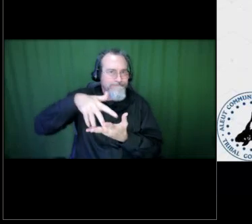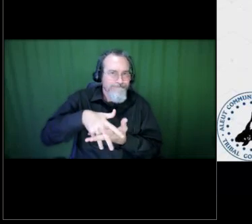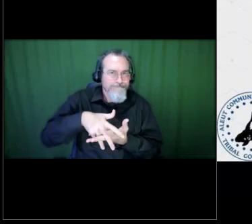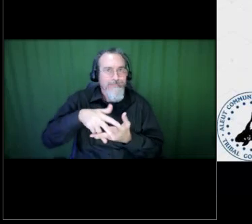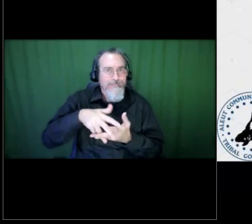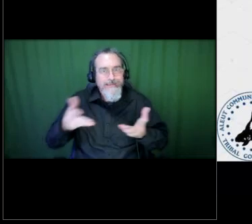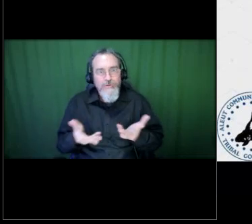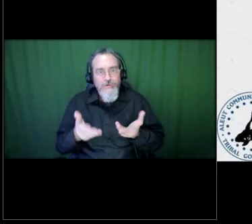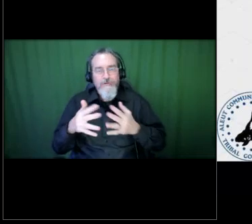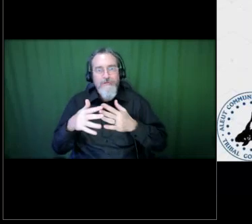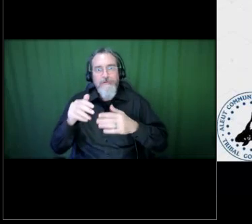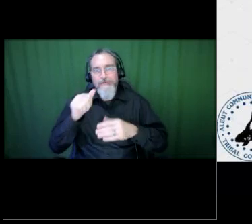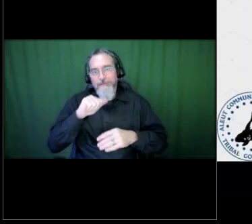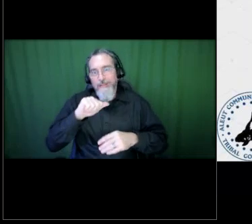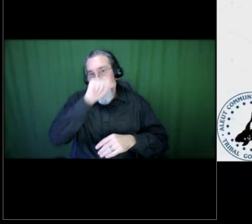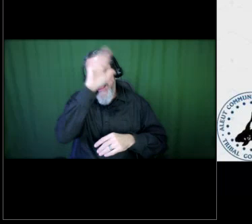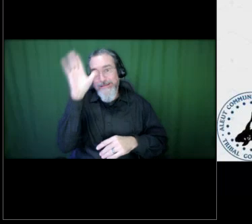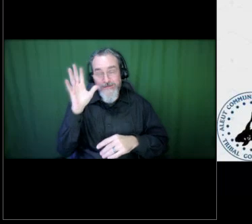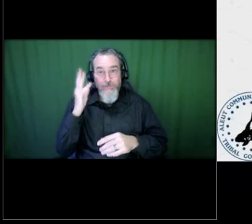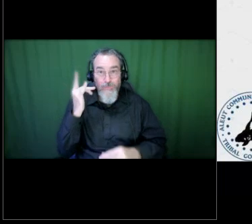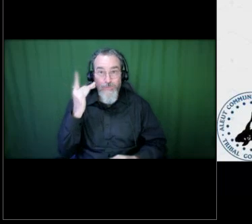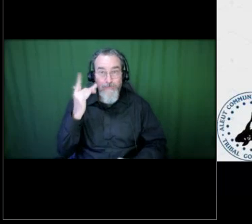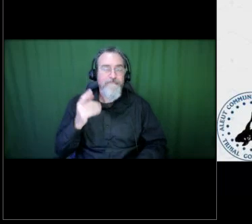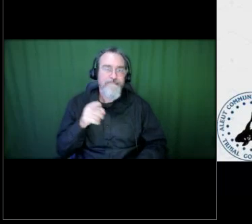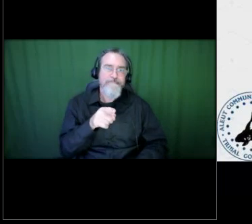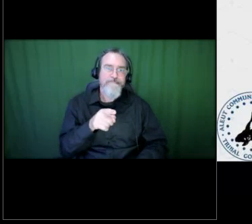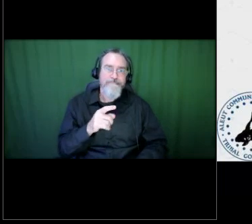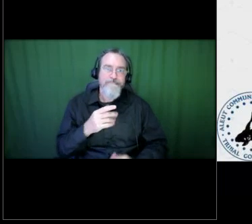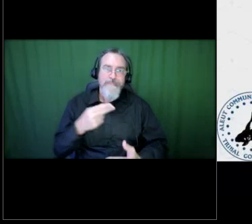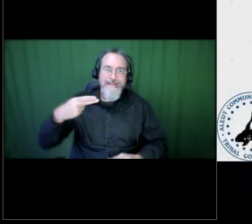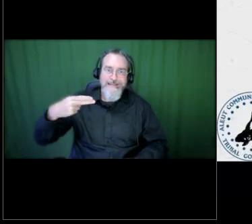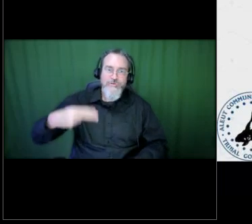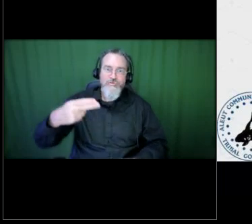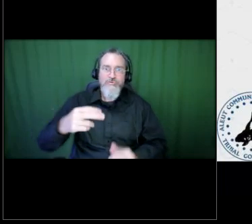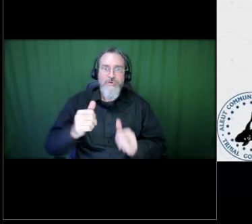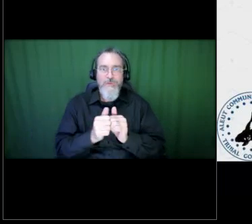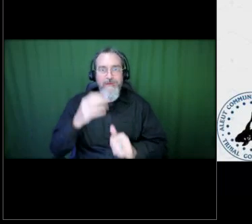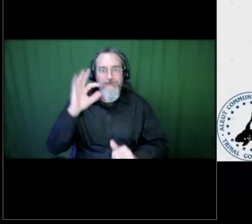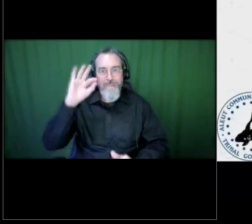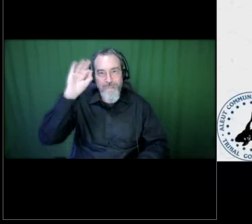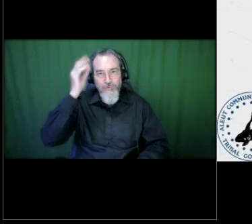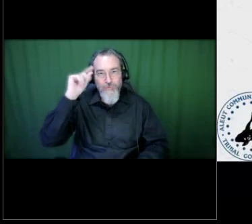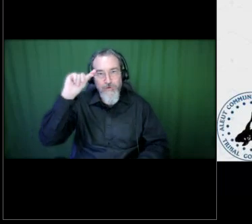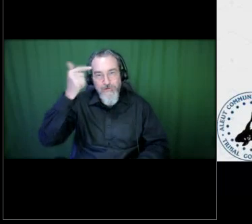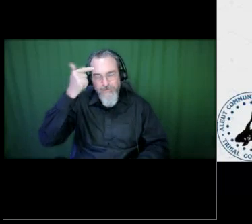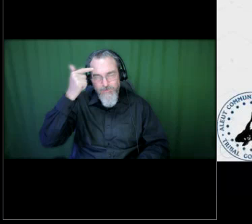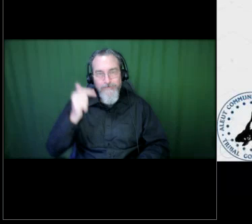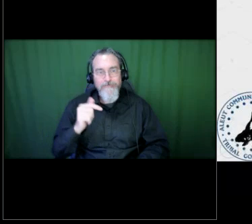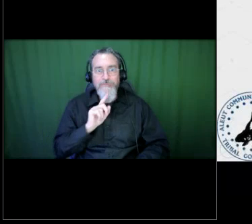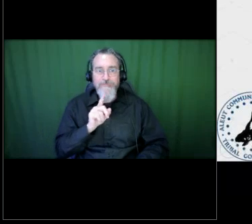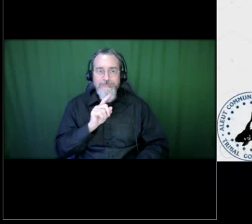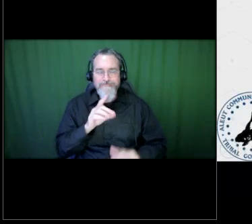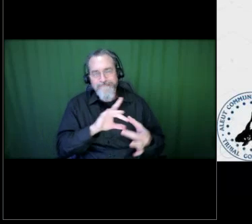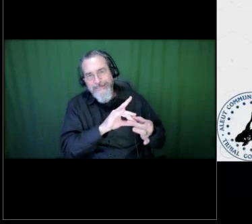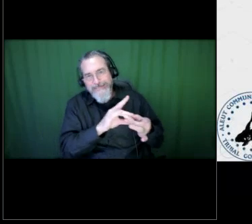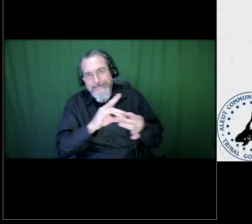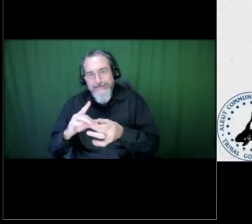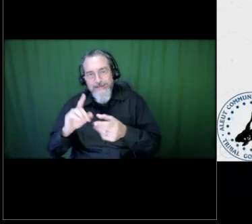Alaska. And it's due to its rich history with the federal government and global interest that is tied to the ecological diversity